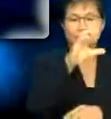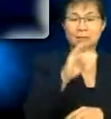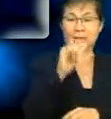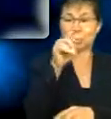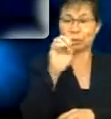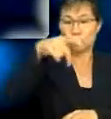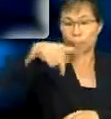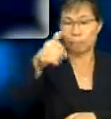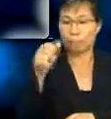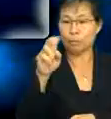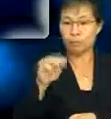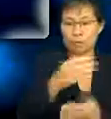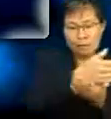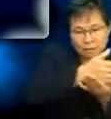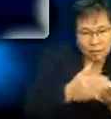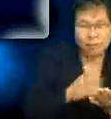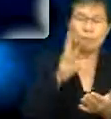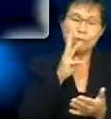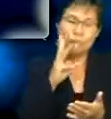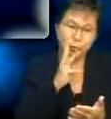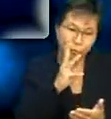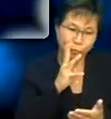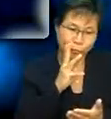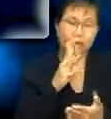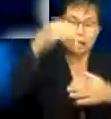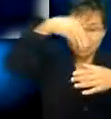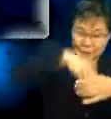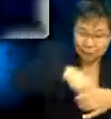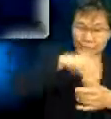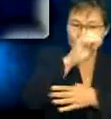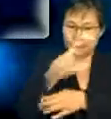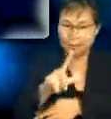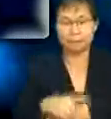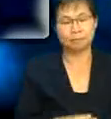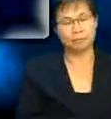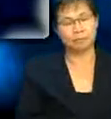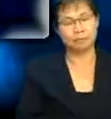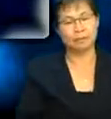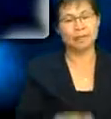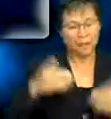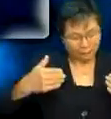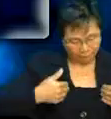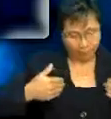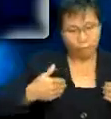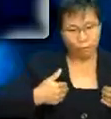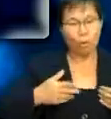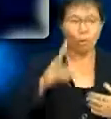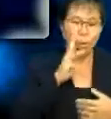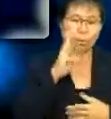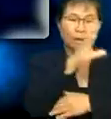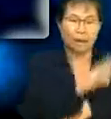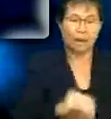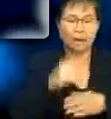Cytoplasm is the semi-fluid matrix inside the cell. It contains water